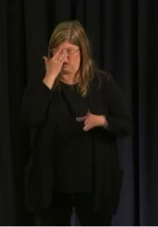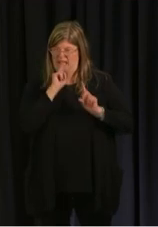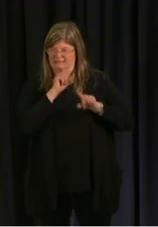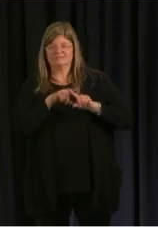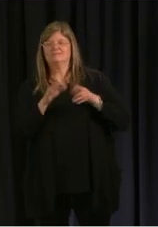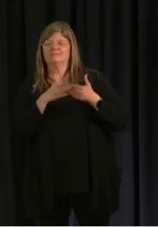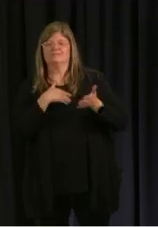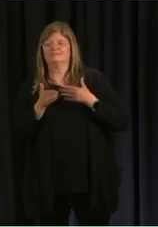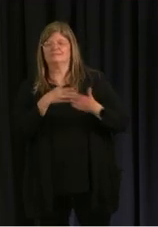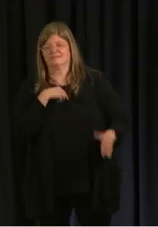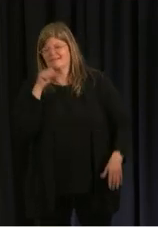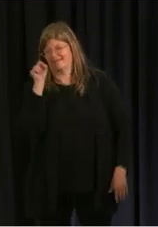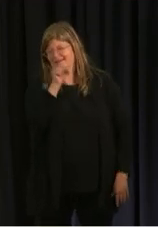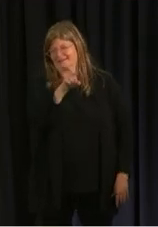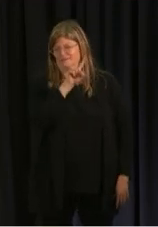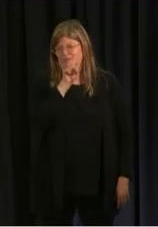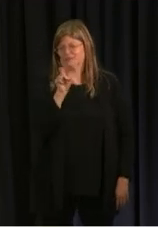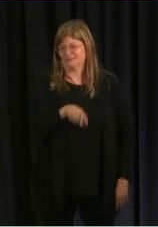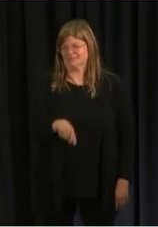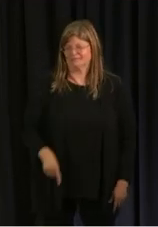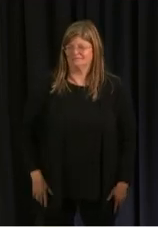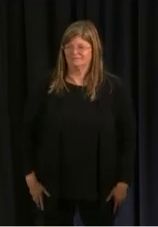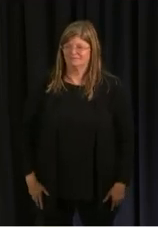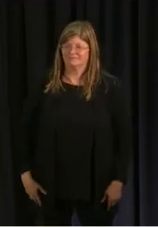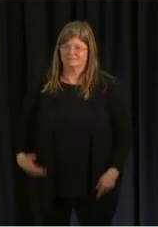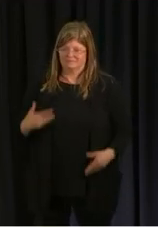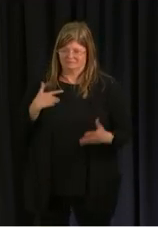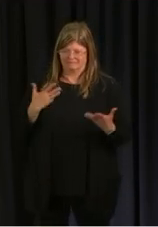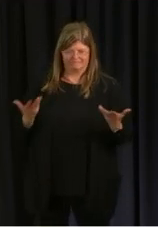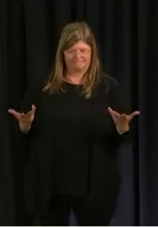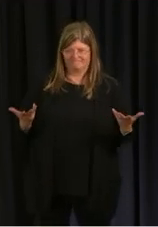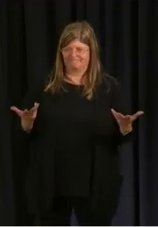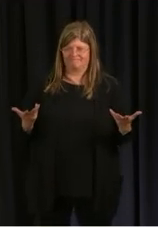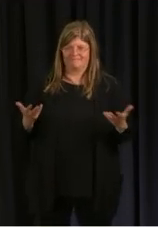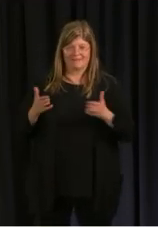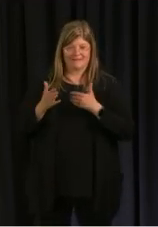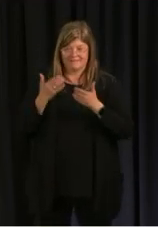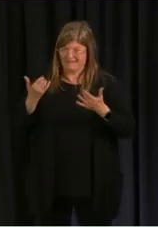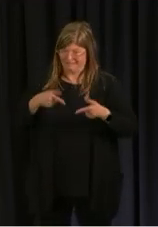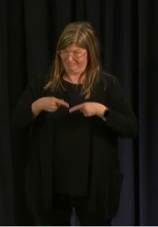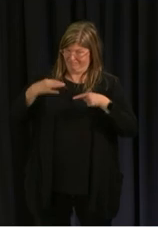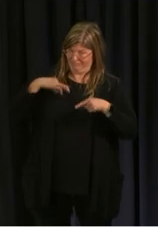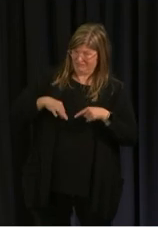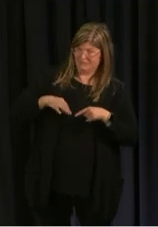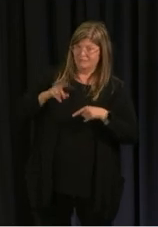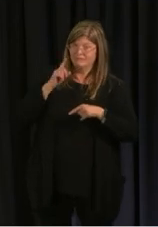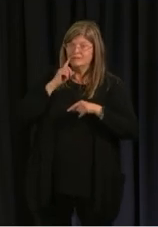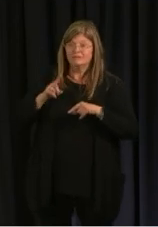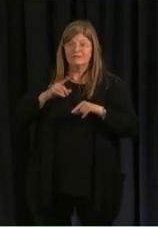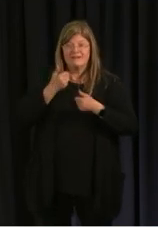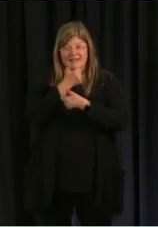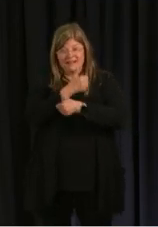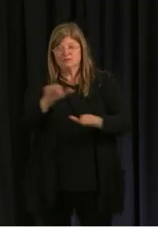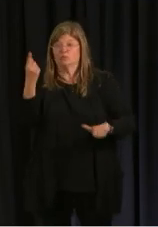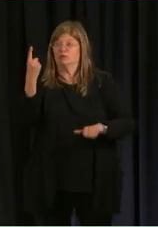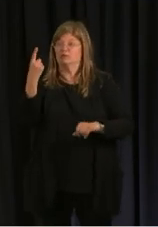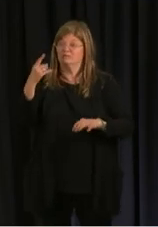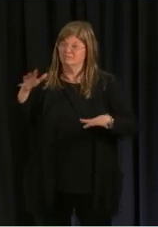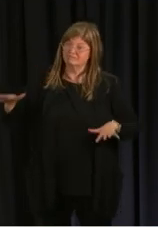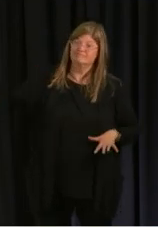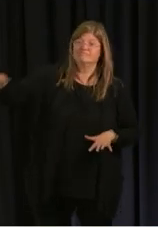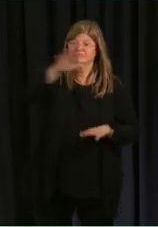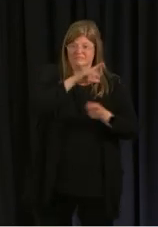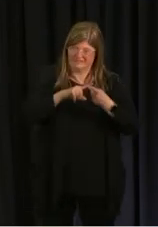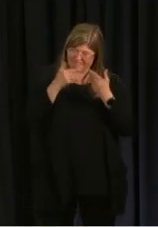that regardless of eligibility, everyone is encouraged to go on the portal and pre-register for the vaccine so that